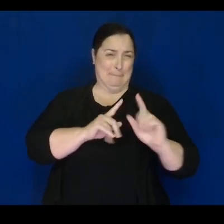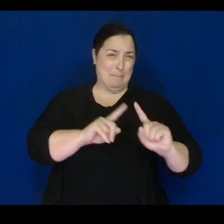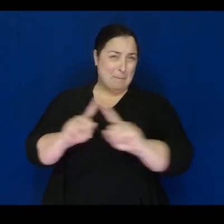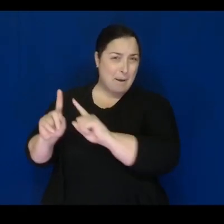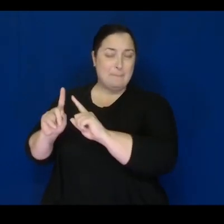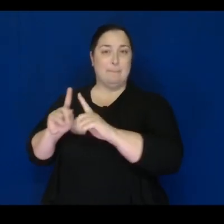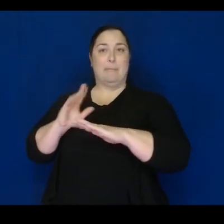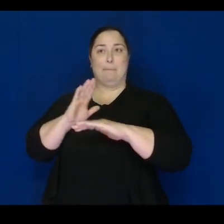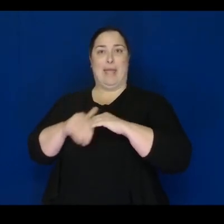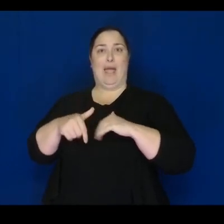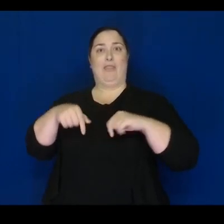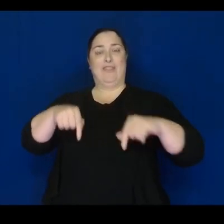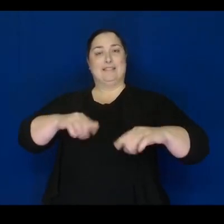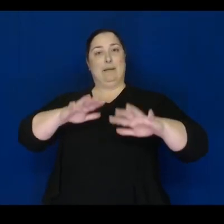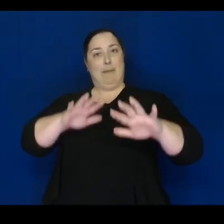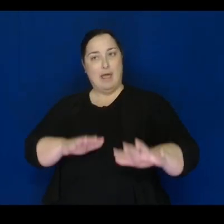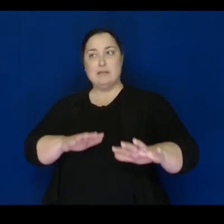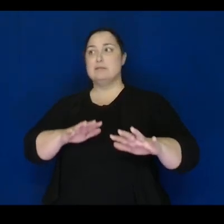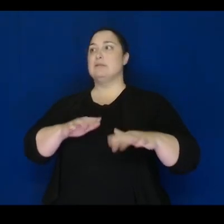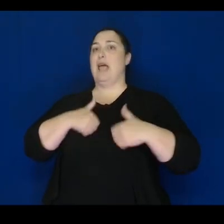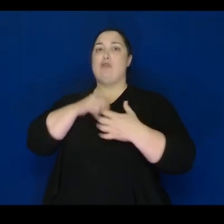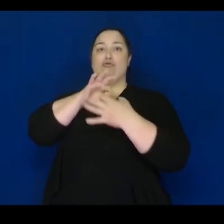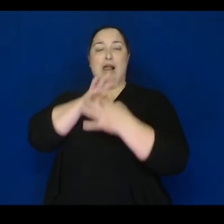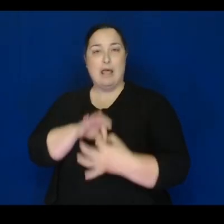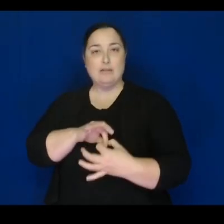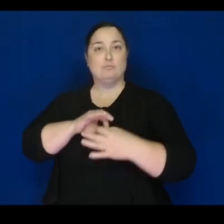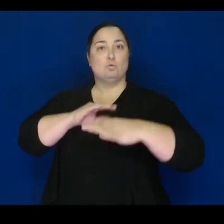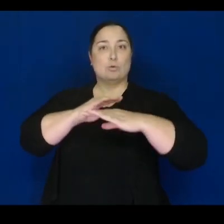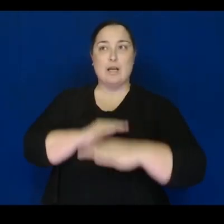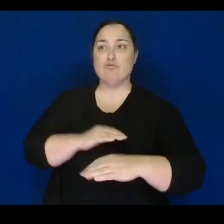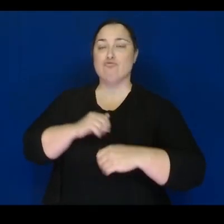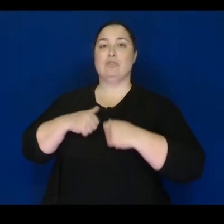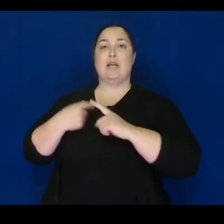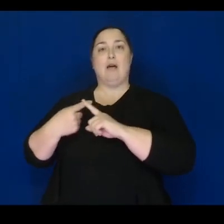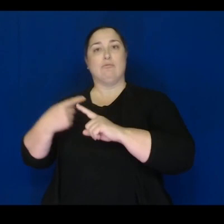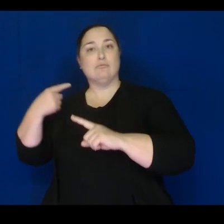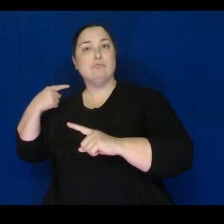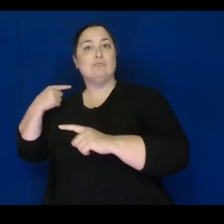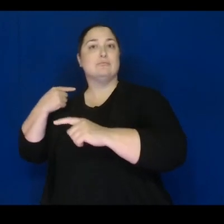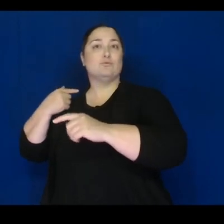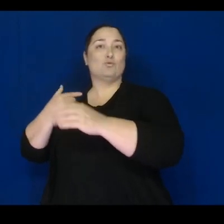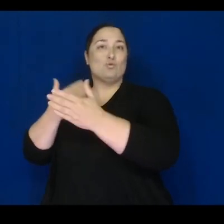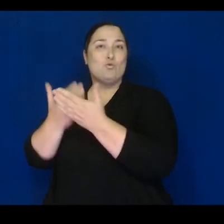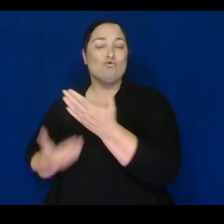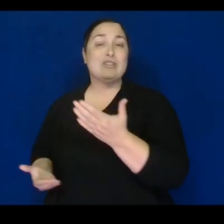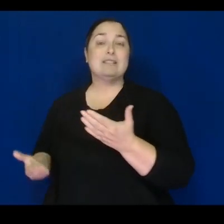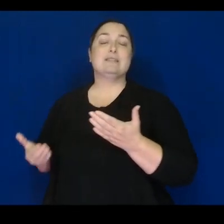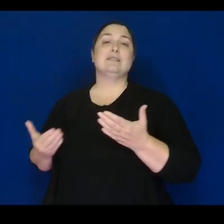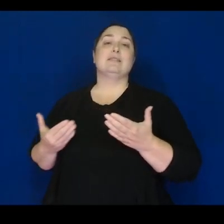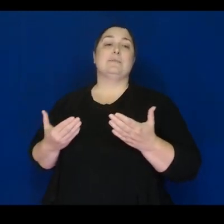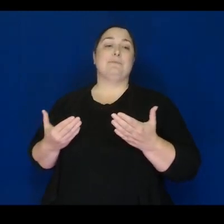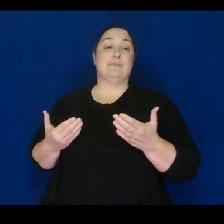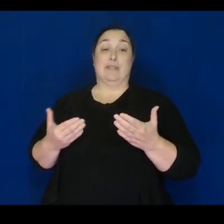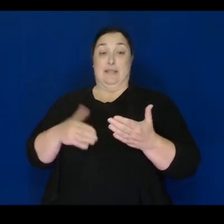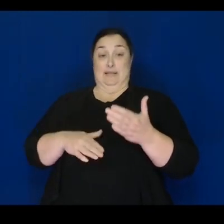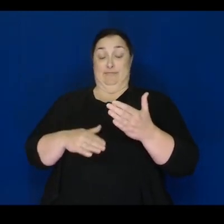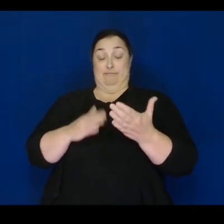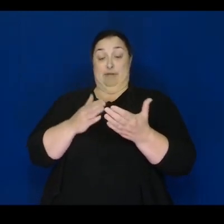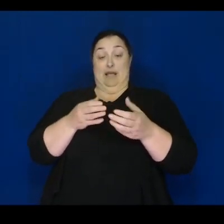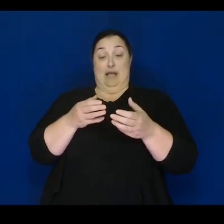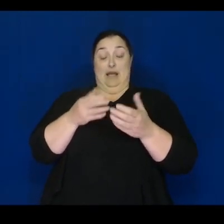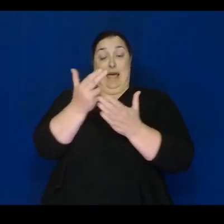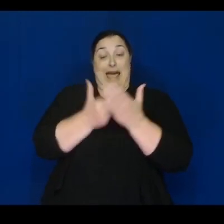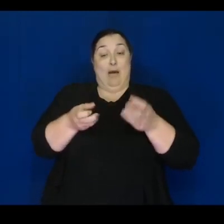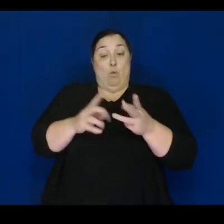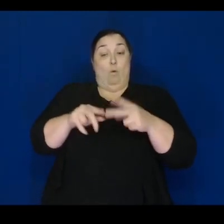country and our communities. The Artways of Learning program is constantly changing and evolving, and often we're responding